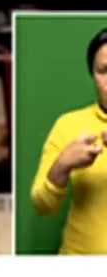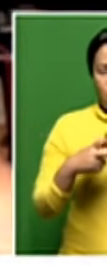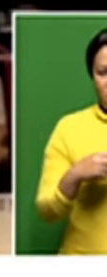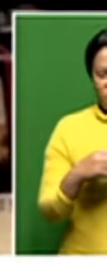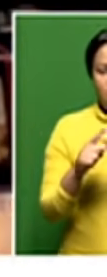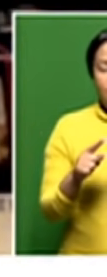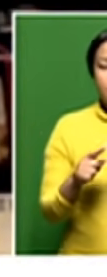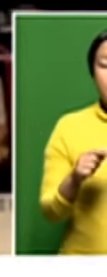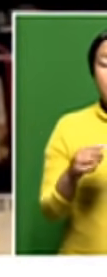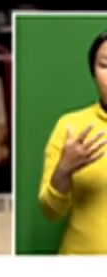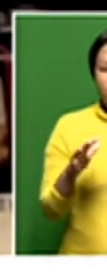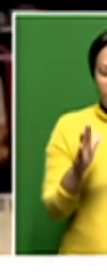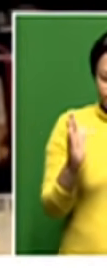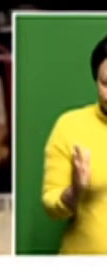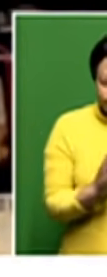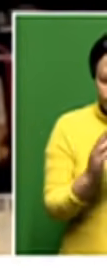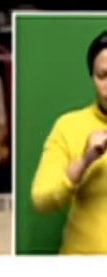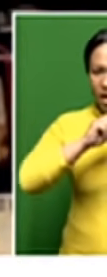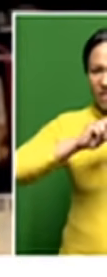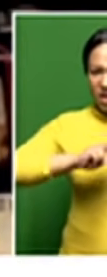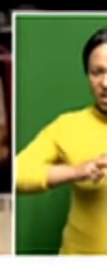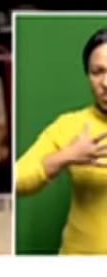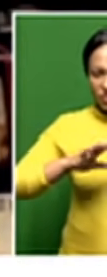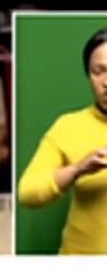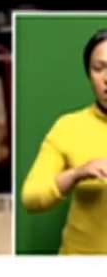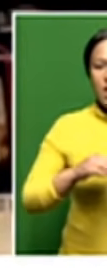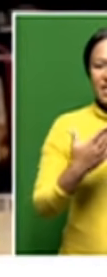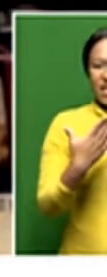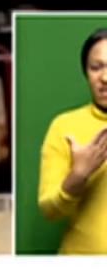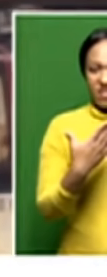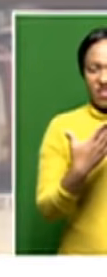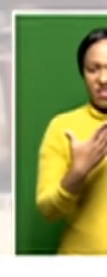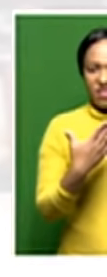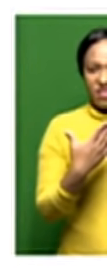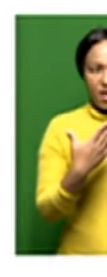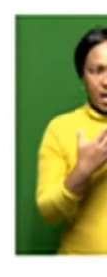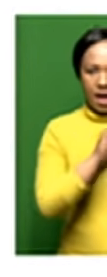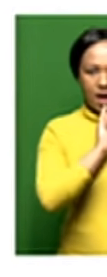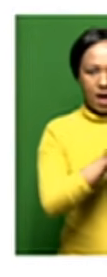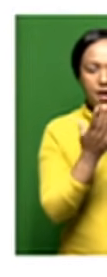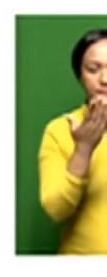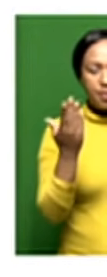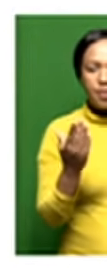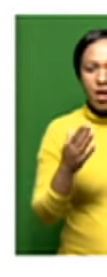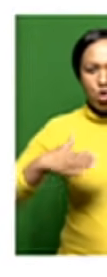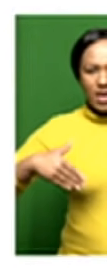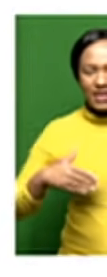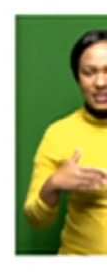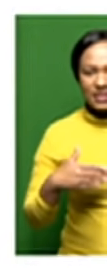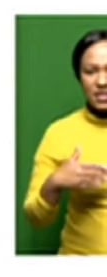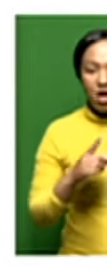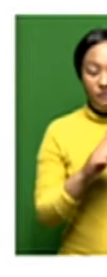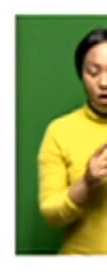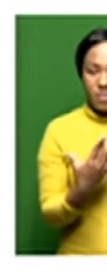When we did the sorting and the investigation, we discovered a 7th one that they had not identified. And of